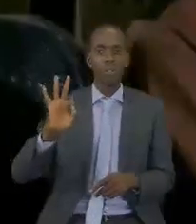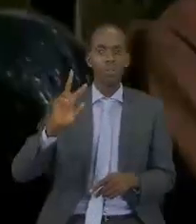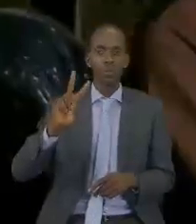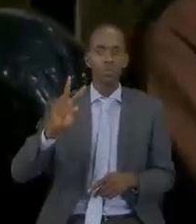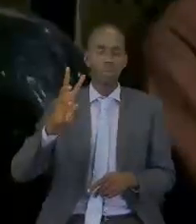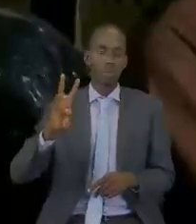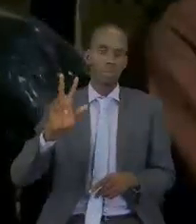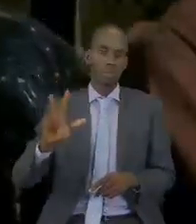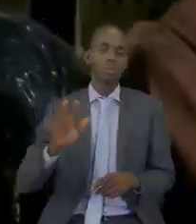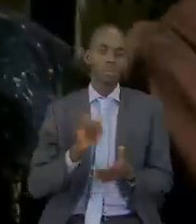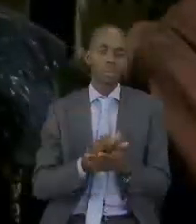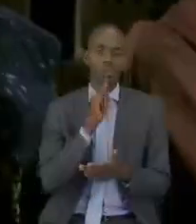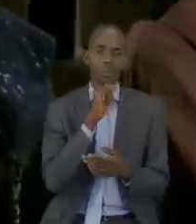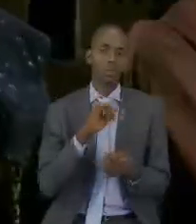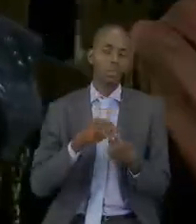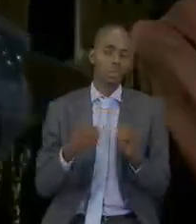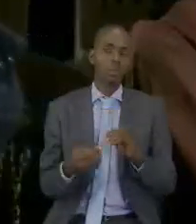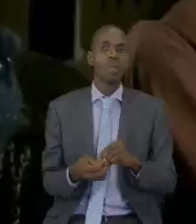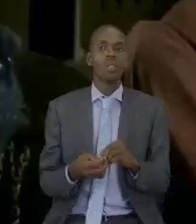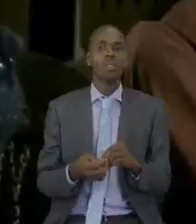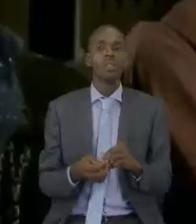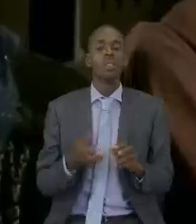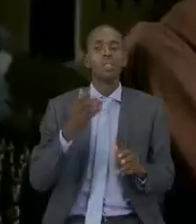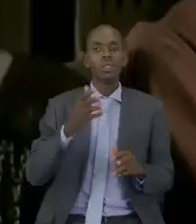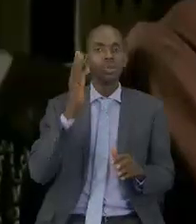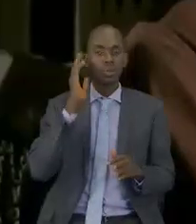+234 915 444 9263. There be a special meeting,